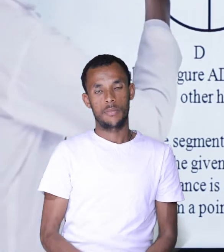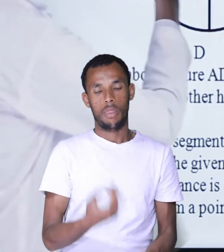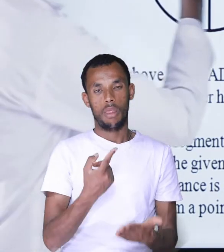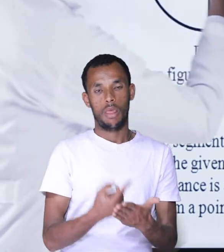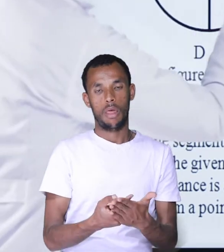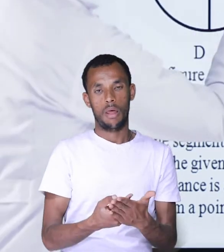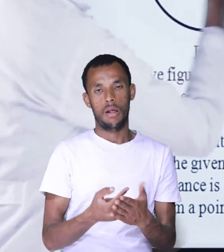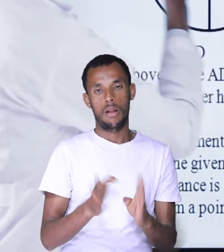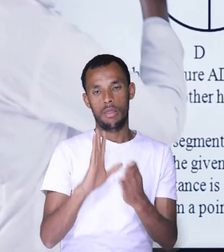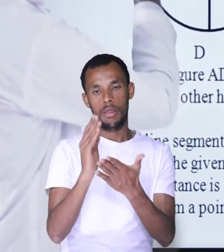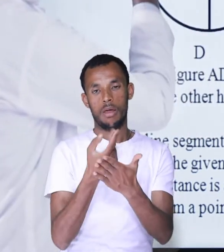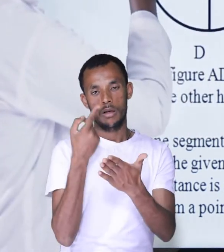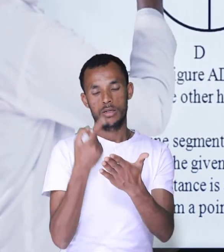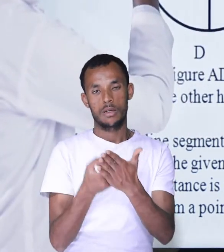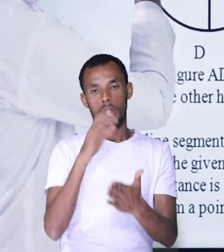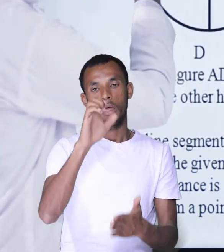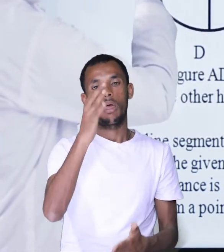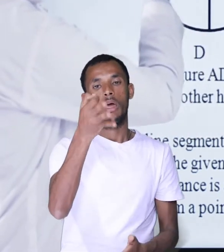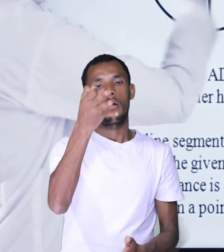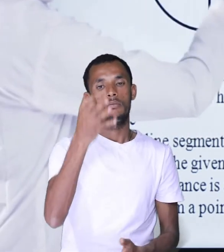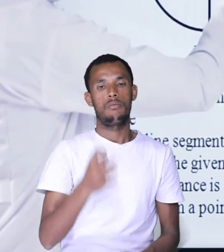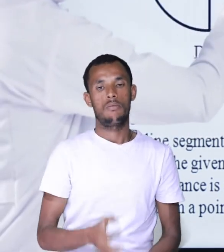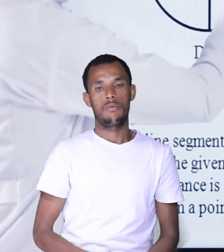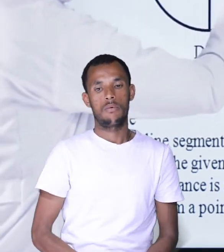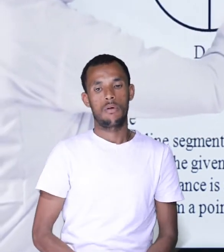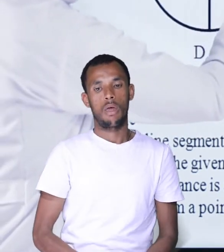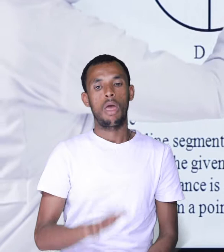here, let's take this one, EF.